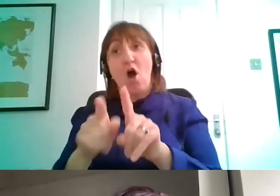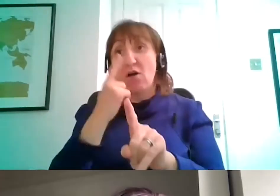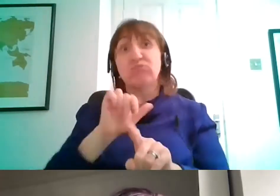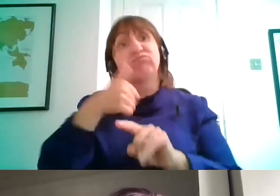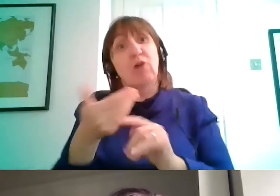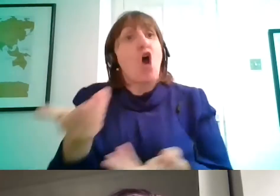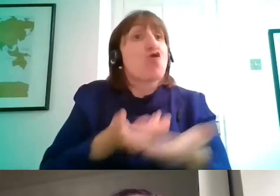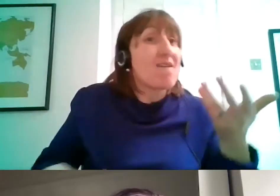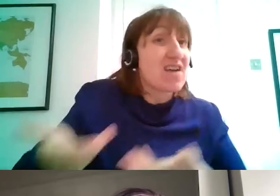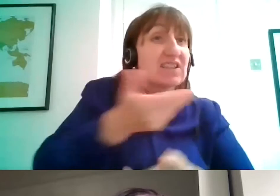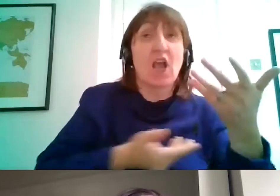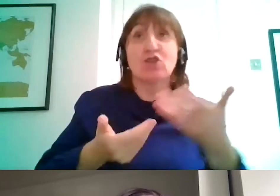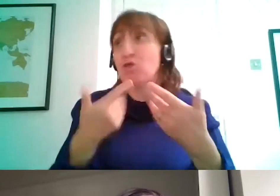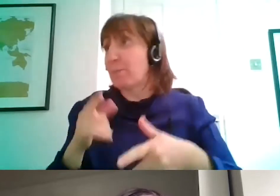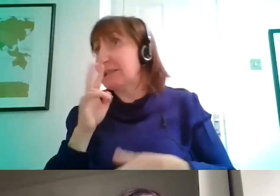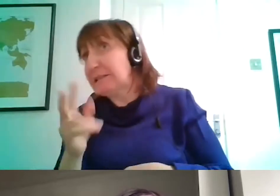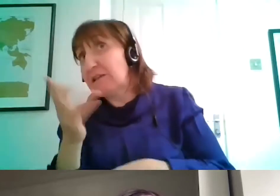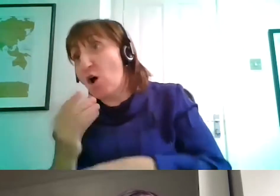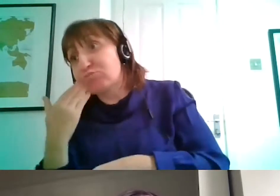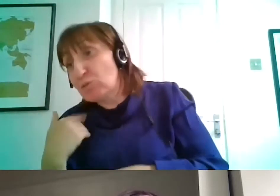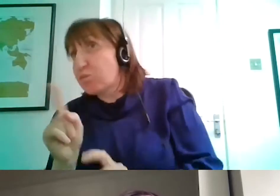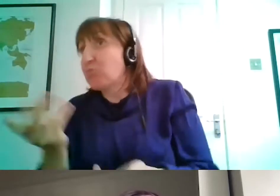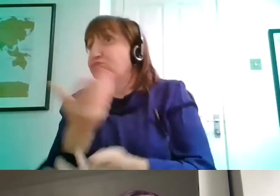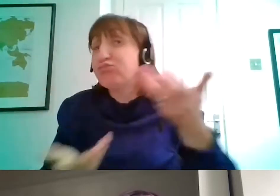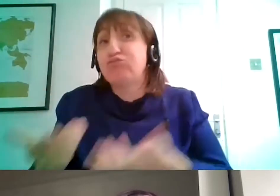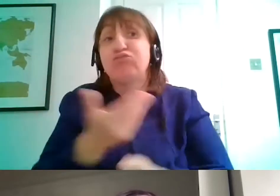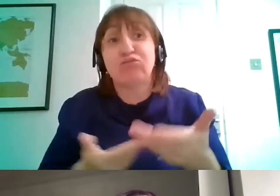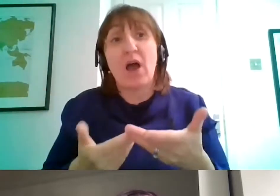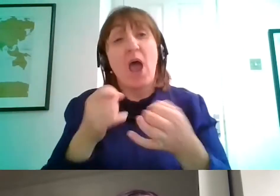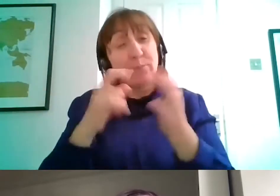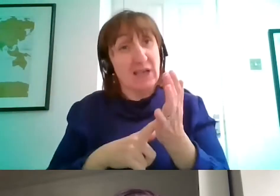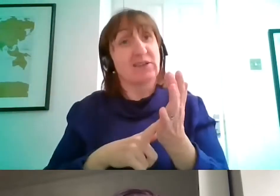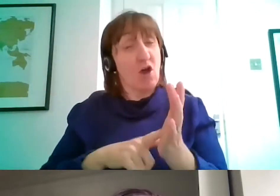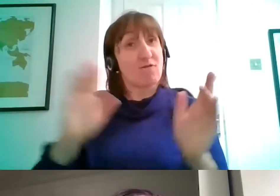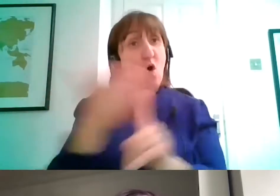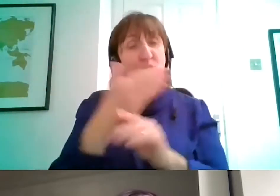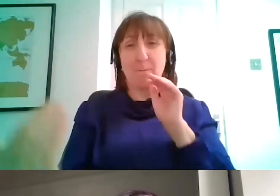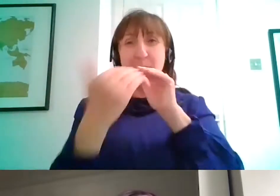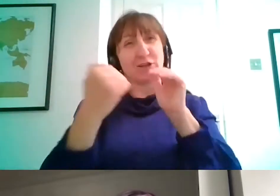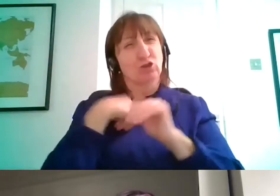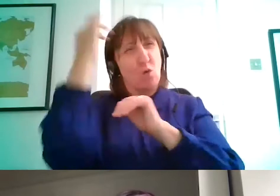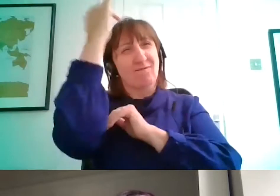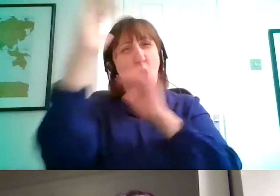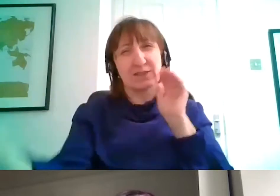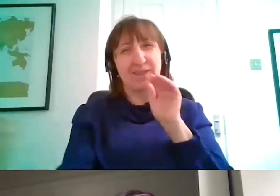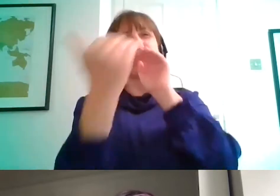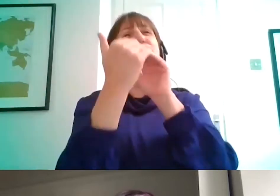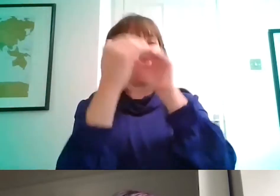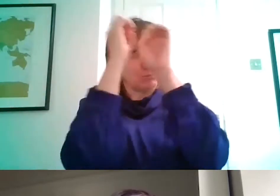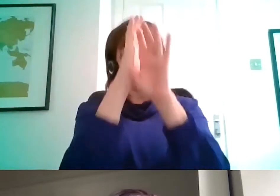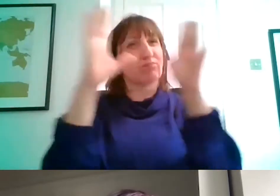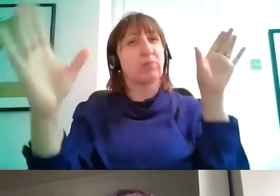conversation around the film that they've seen. And so BSL for All really matches our philosophy and also the